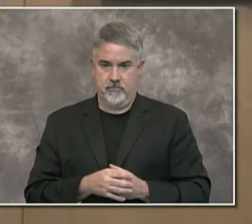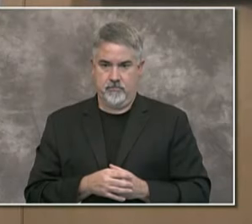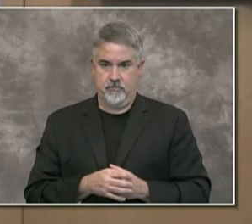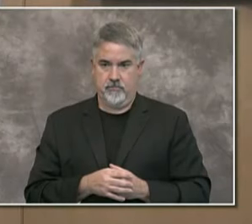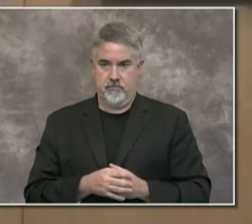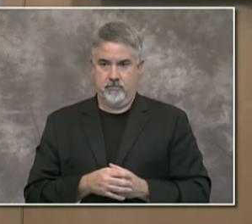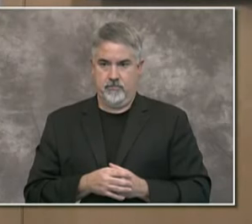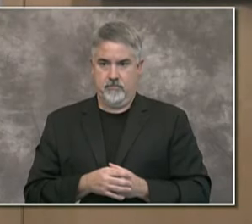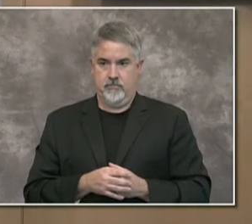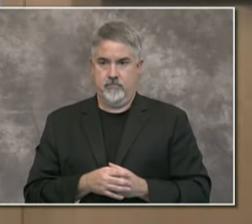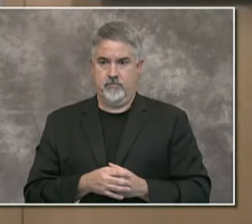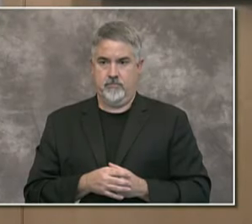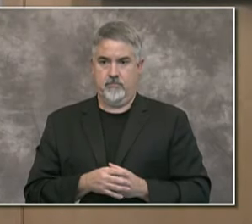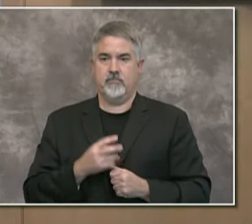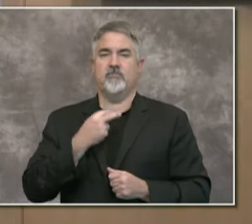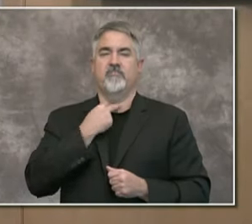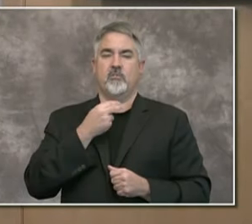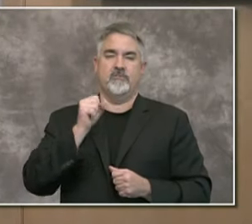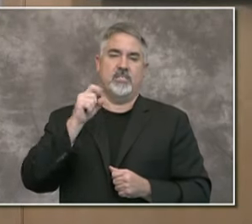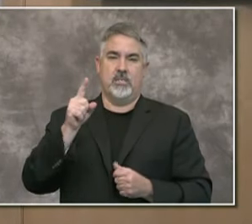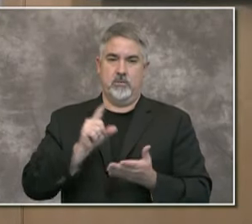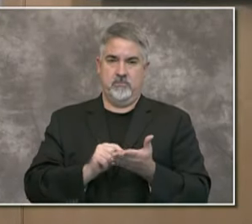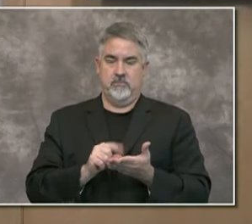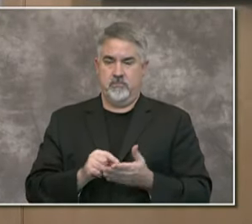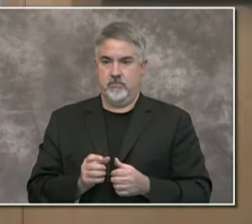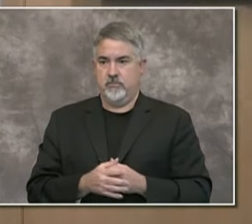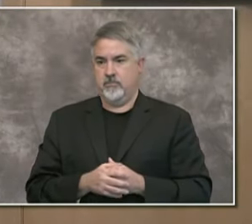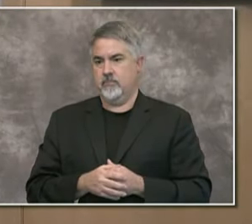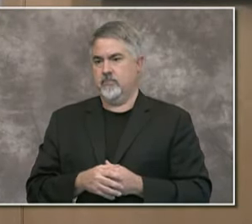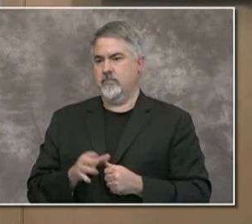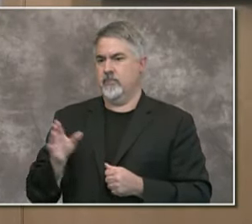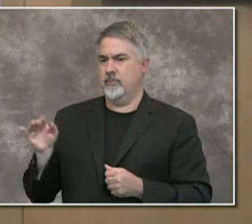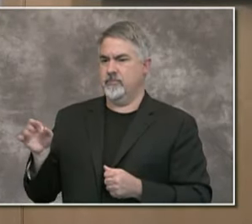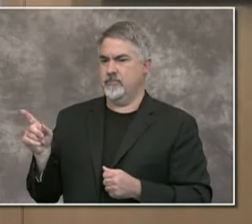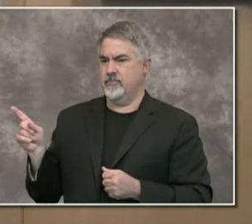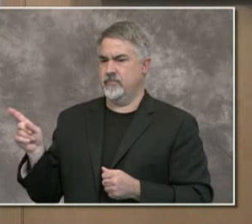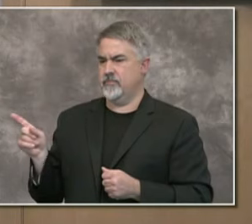Voice of San Diego, please state your name and question.